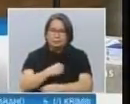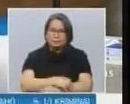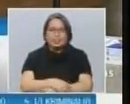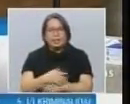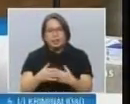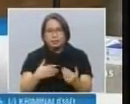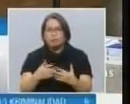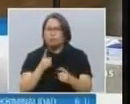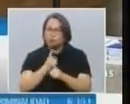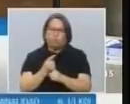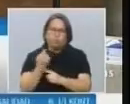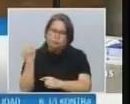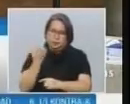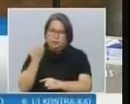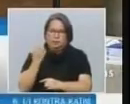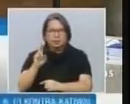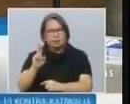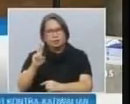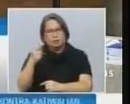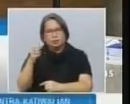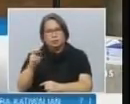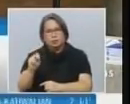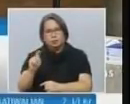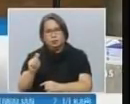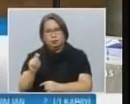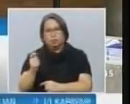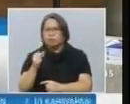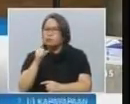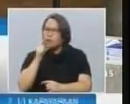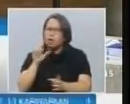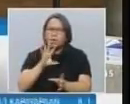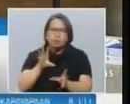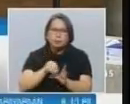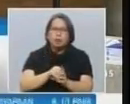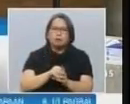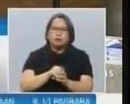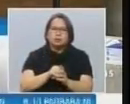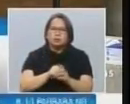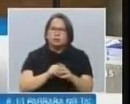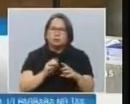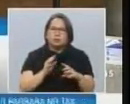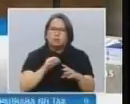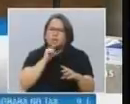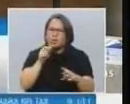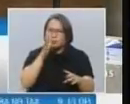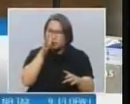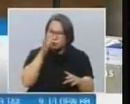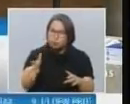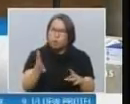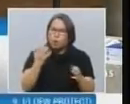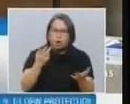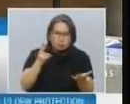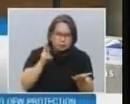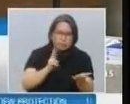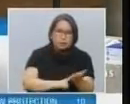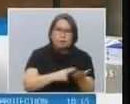This matter is urgent. Do not be part of the problem by ignoring it. I hope to sign package to before the year